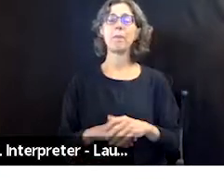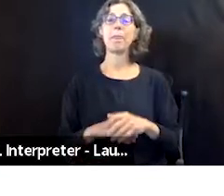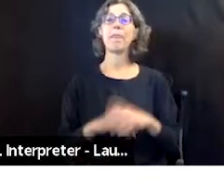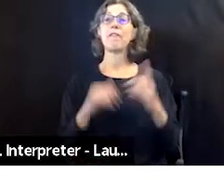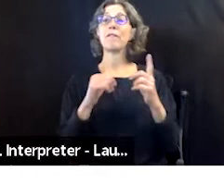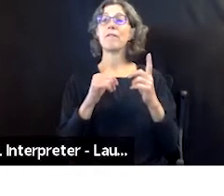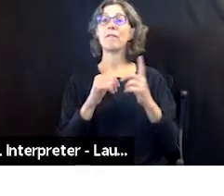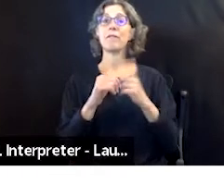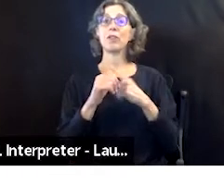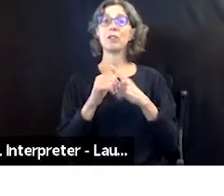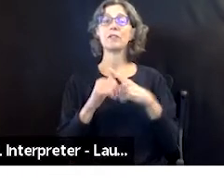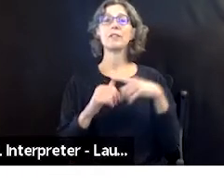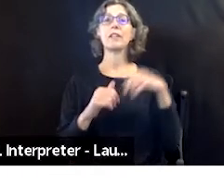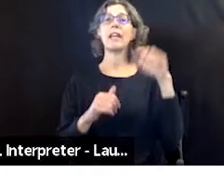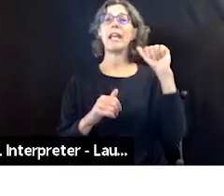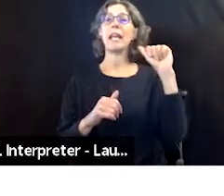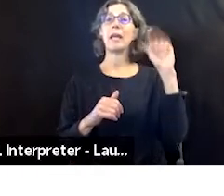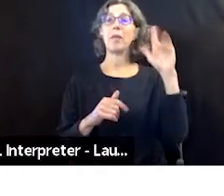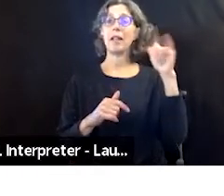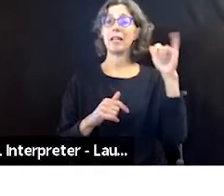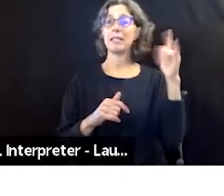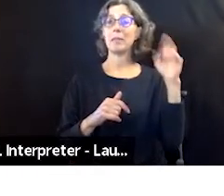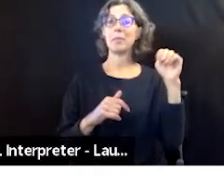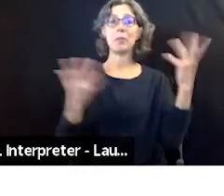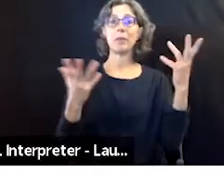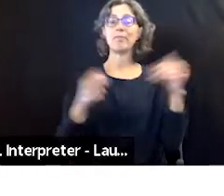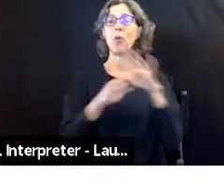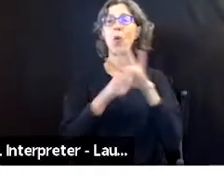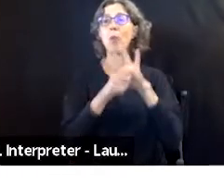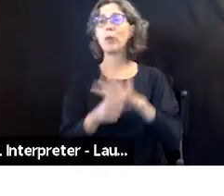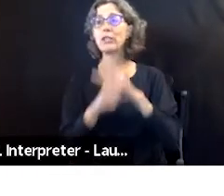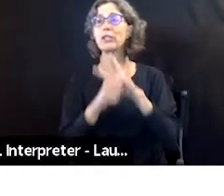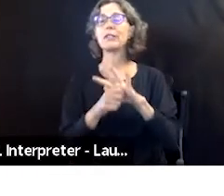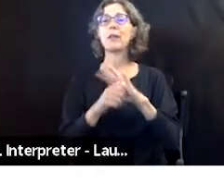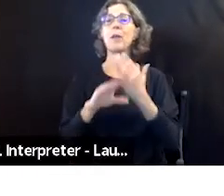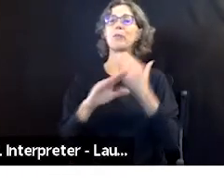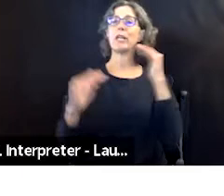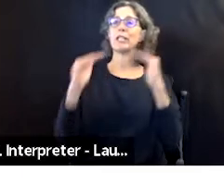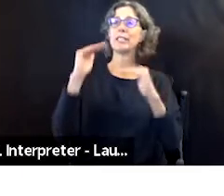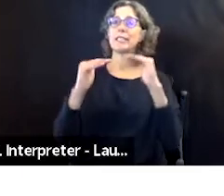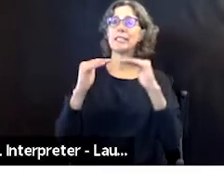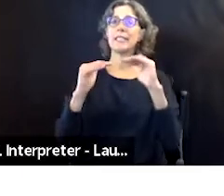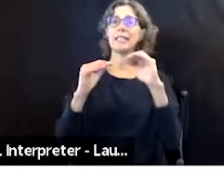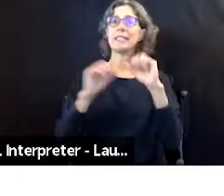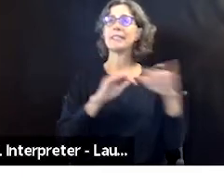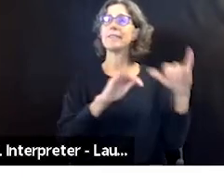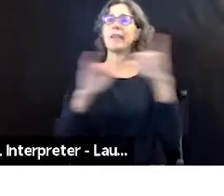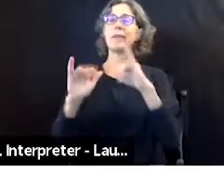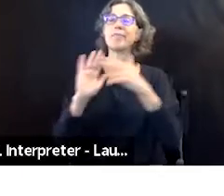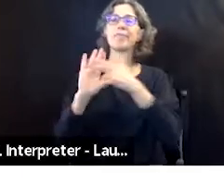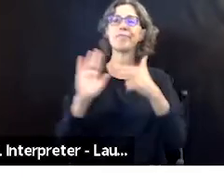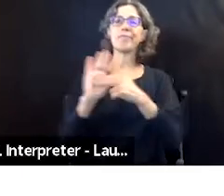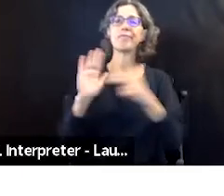Ableism, according to Lydia, is oppression, prejudice, stereotyping, or discrimination